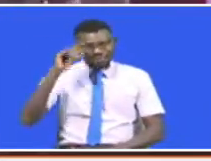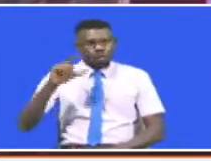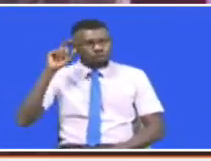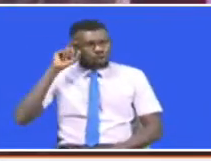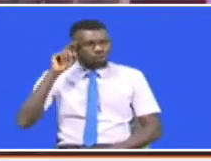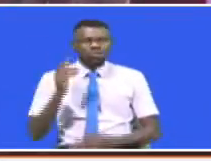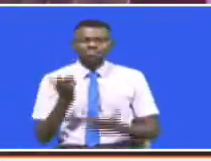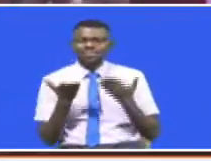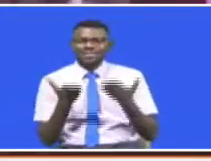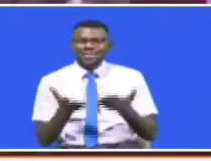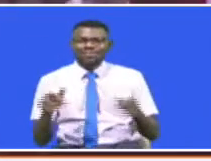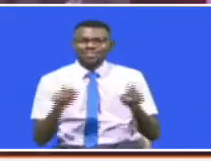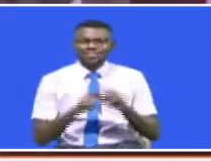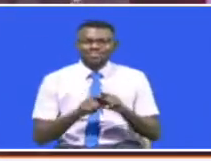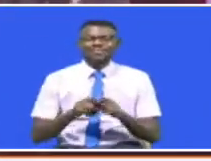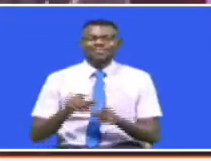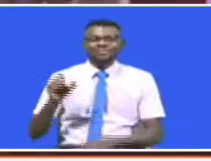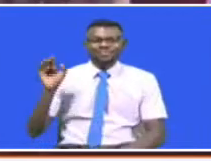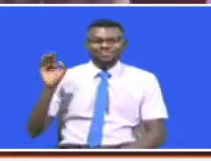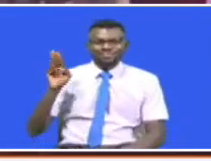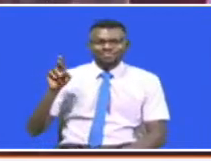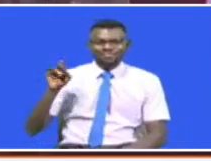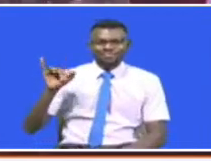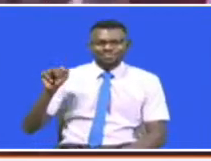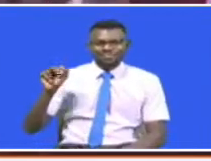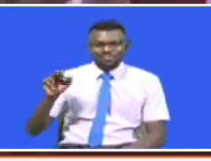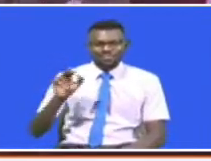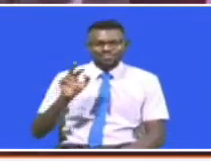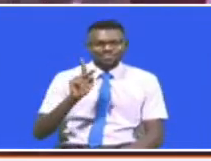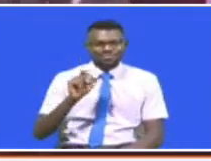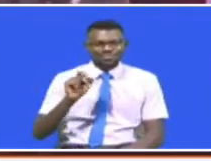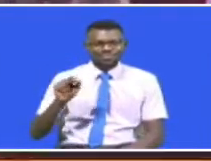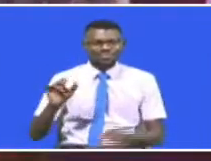Bramwell Bwire, KTN News, Kisumu.